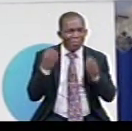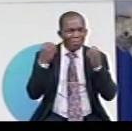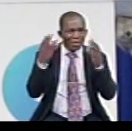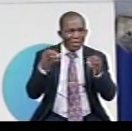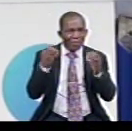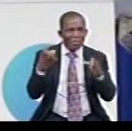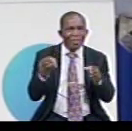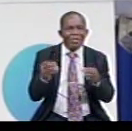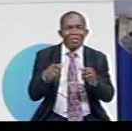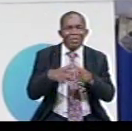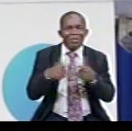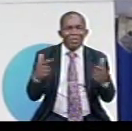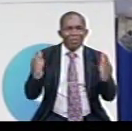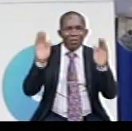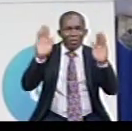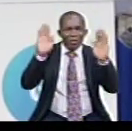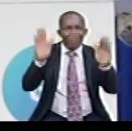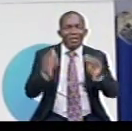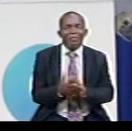crusade.